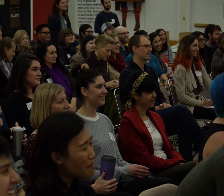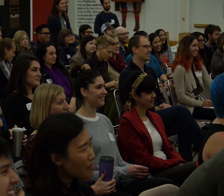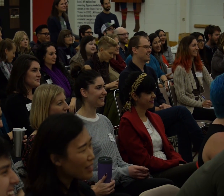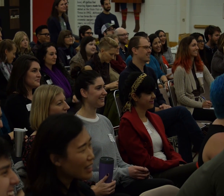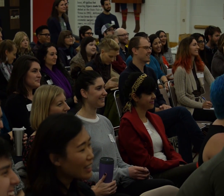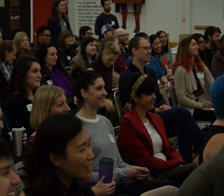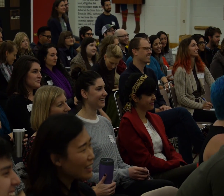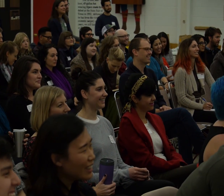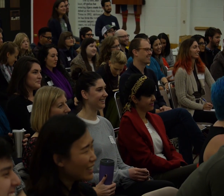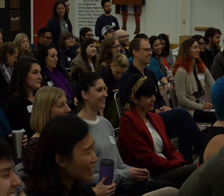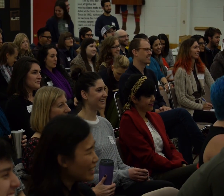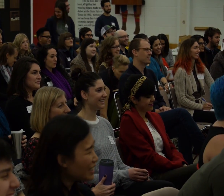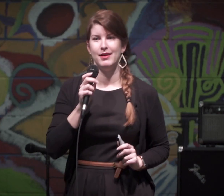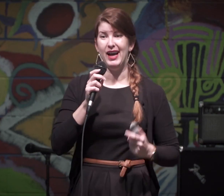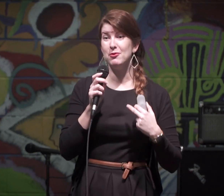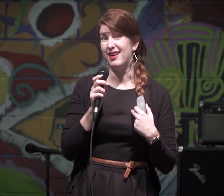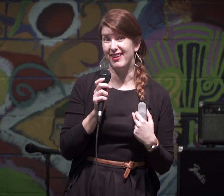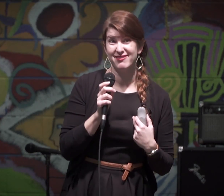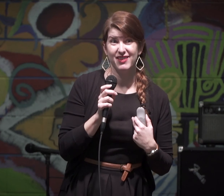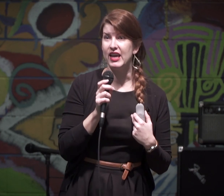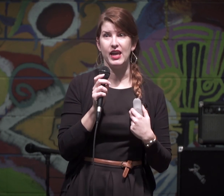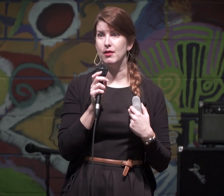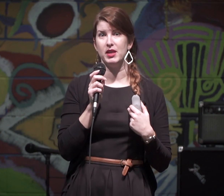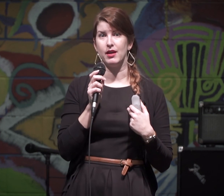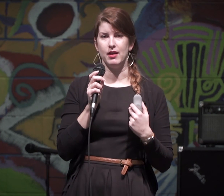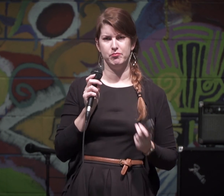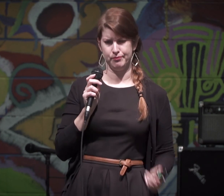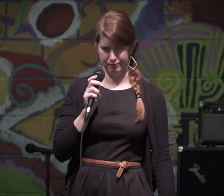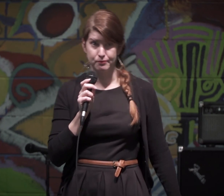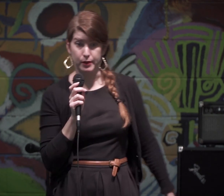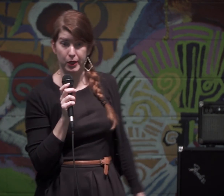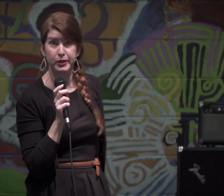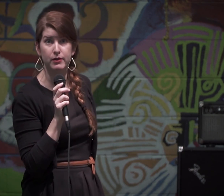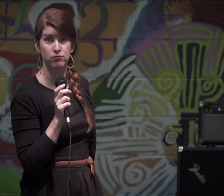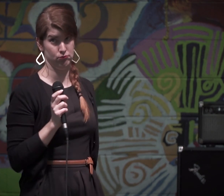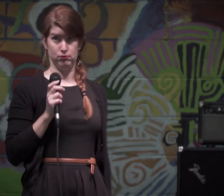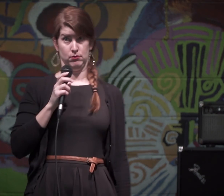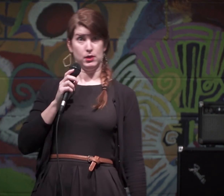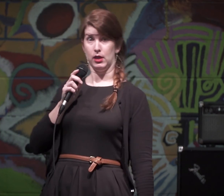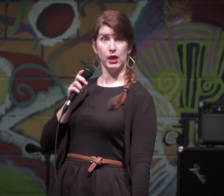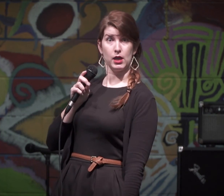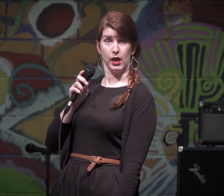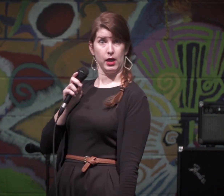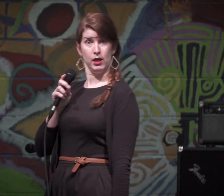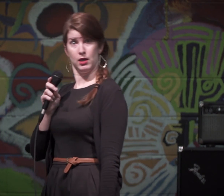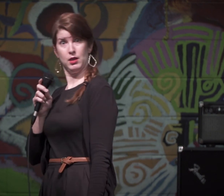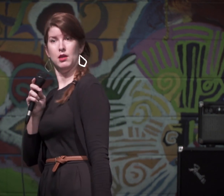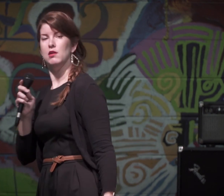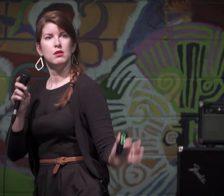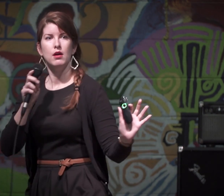Impressed, I saw a few hands. I do not. I hate admitting American. Canadian,